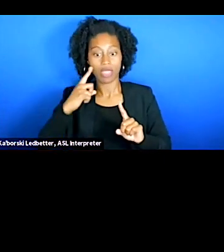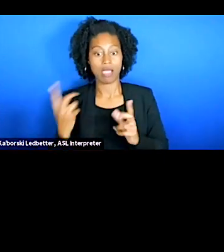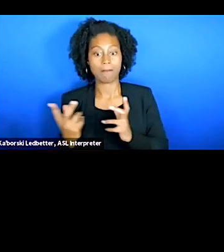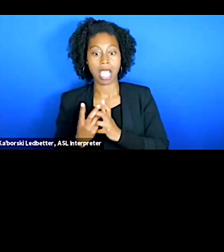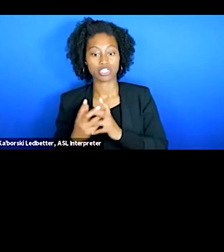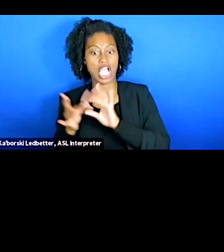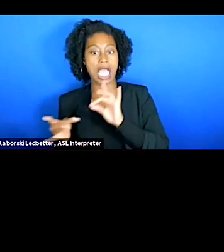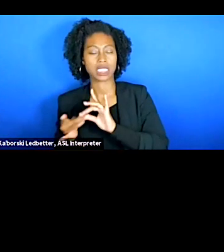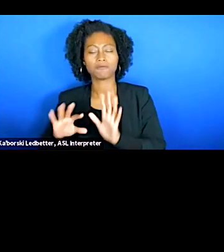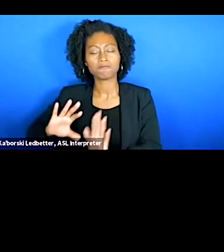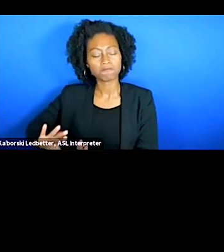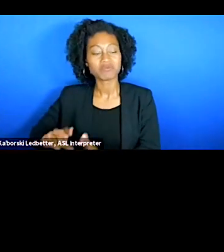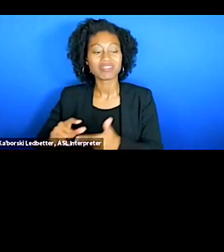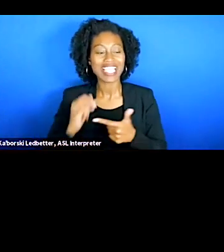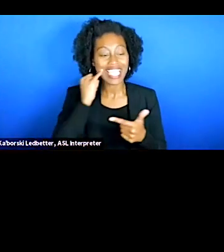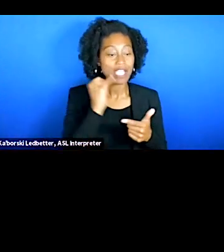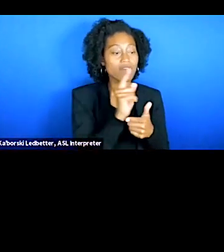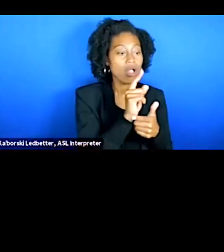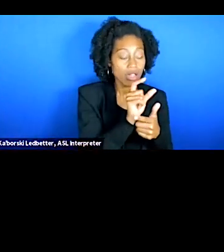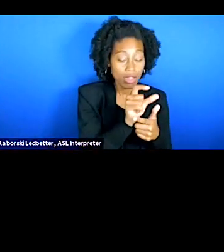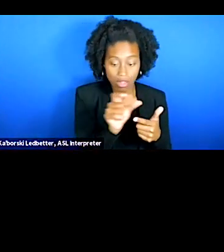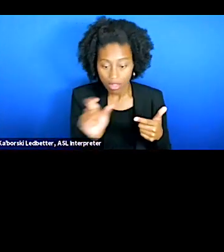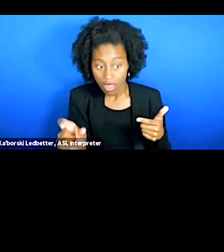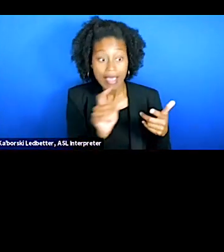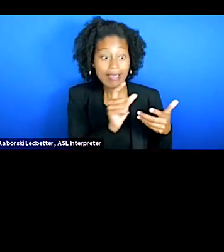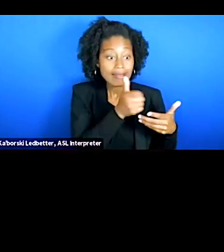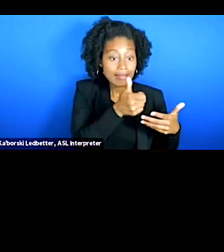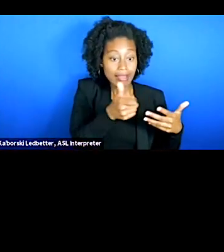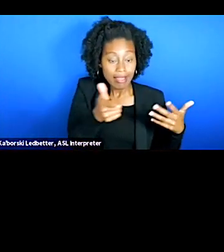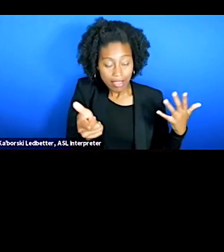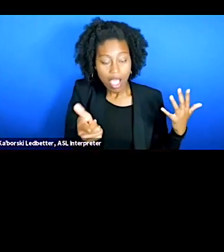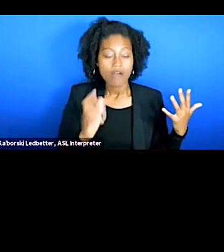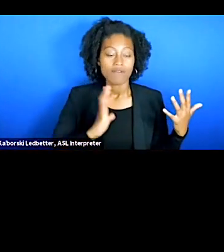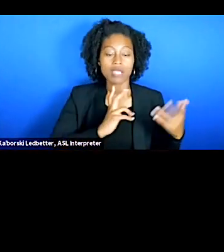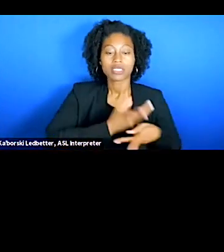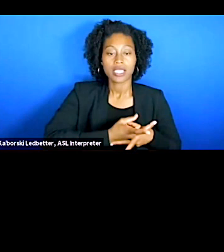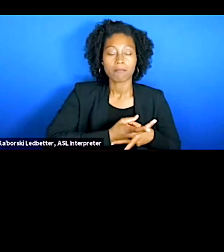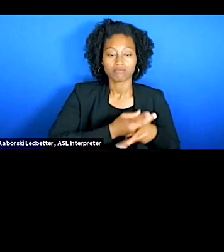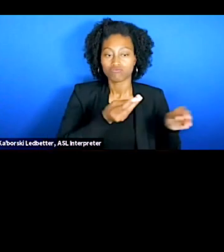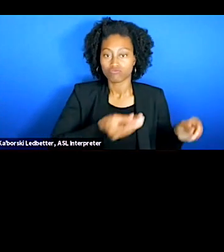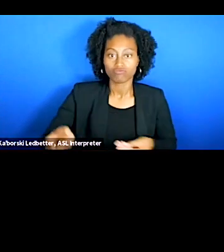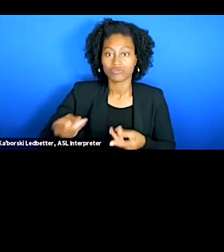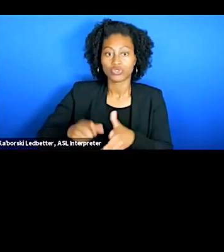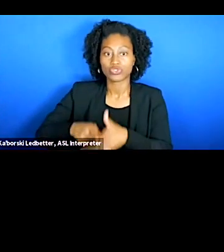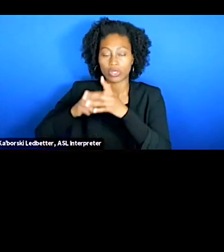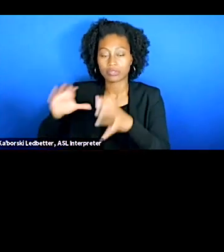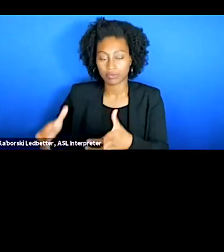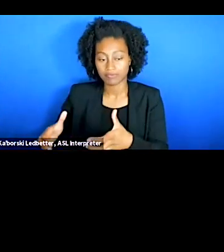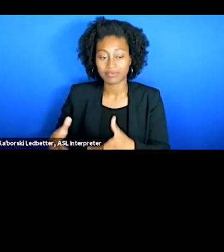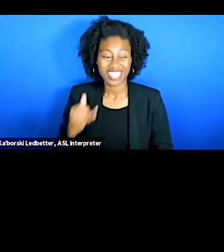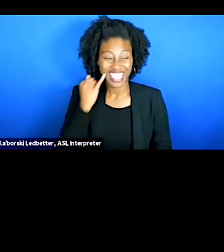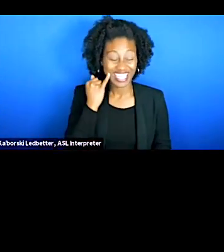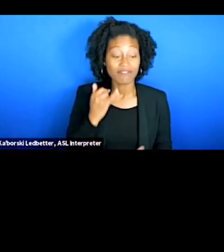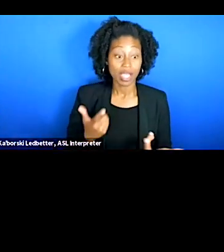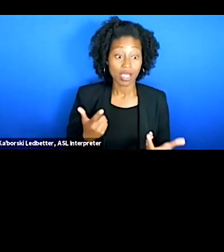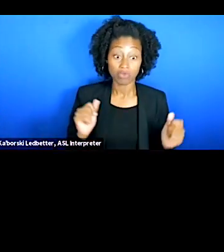the tracking form. If it's not, then it's a no. And for the literature that has all the yeses, then